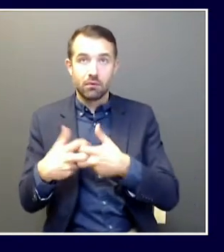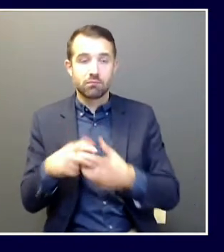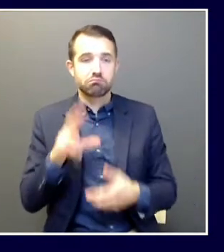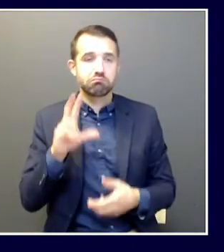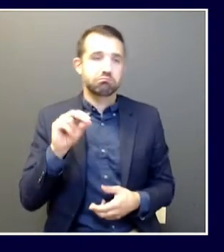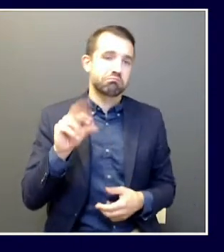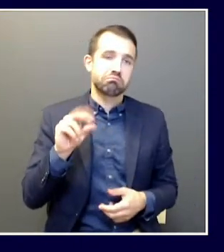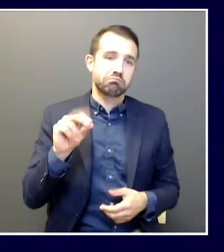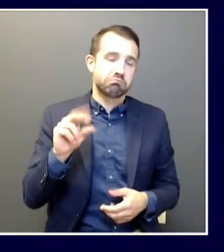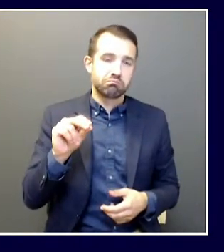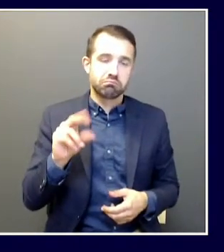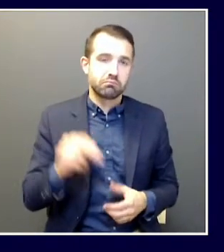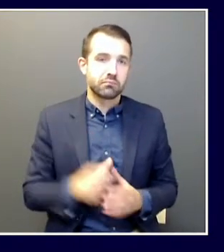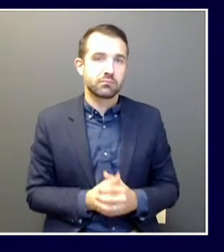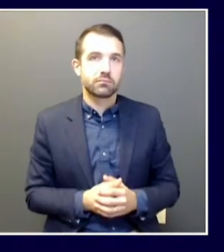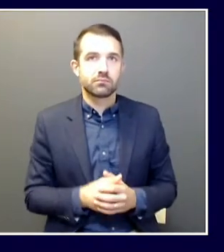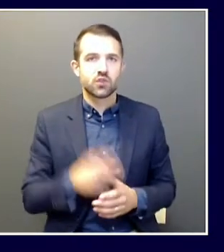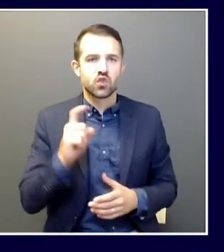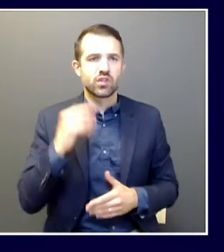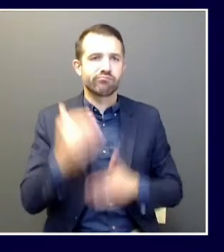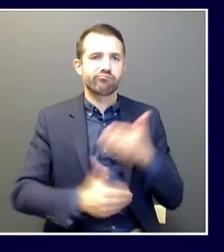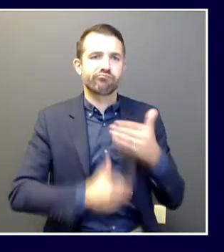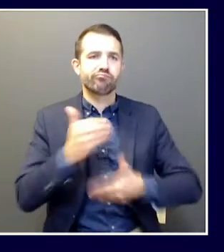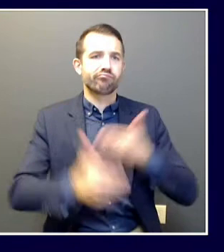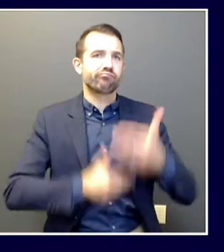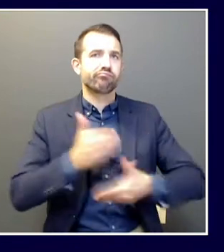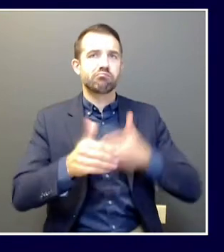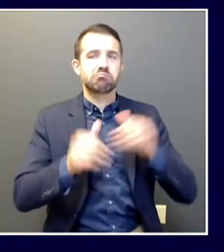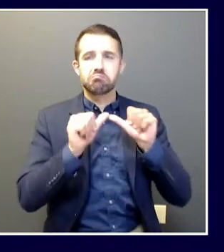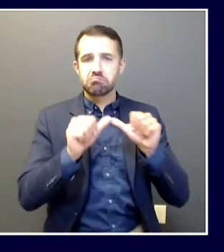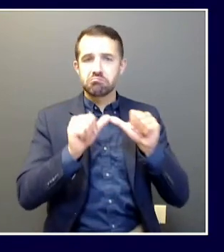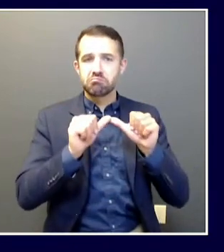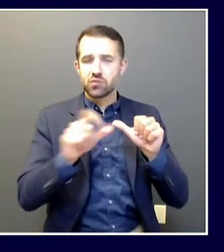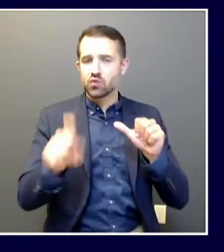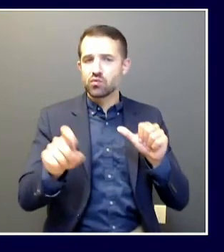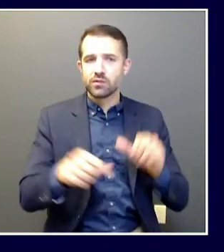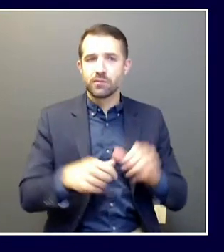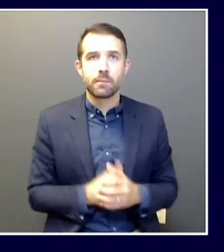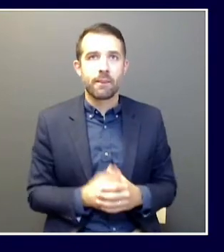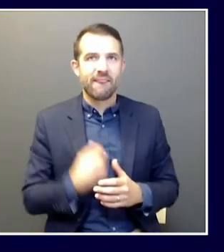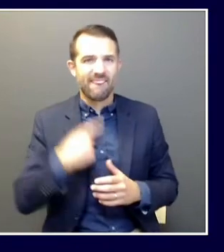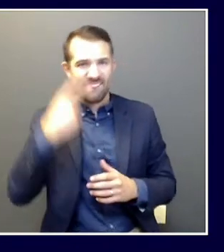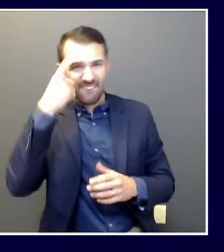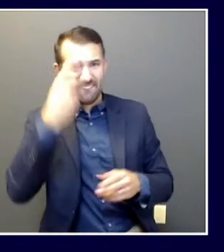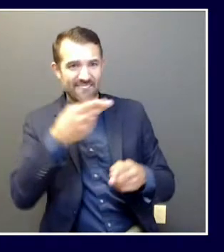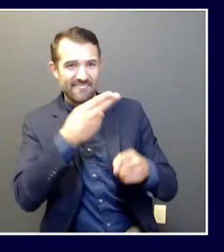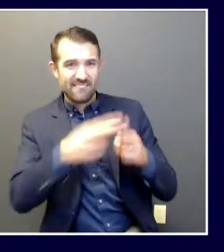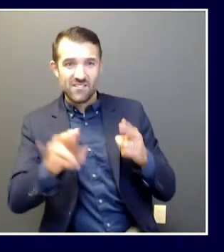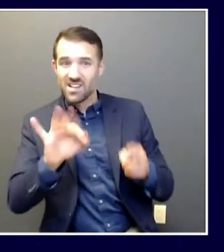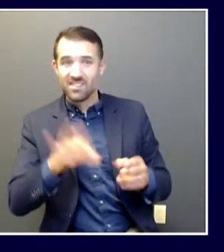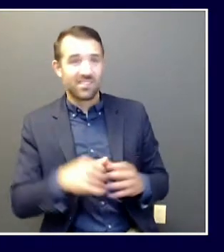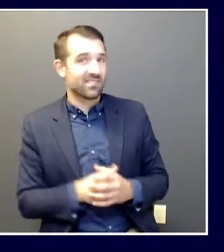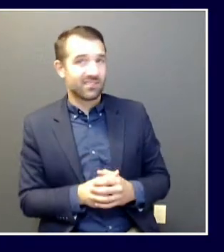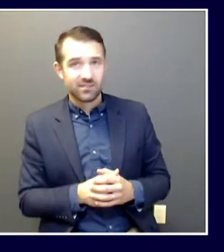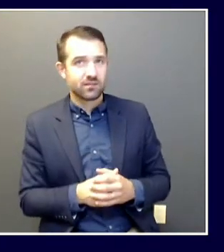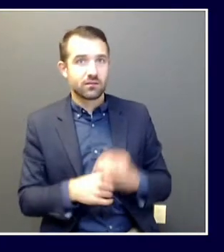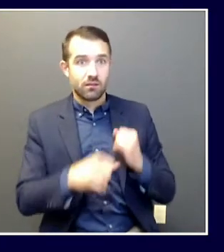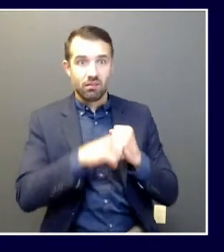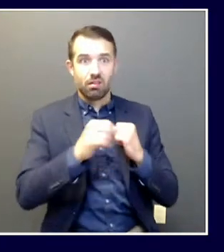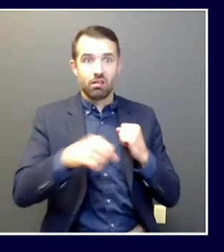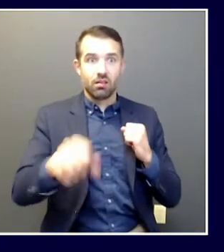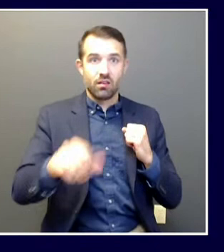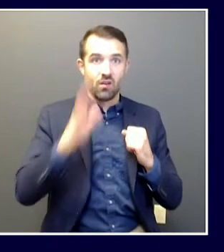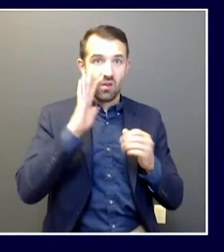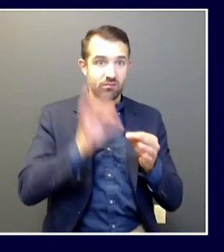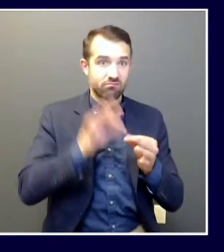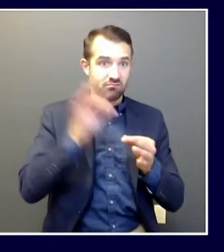disruption across the state. Okay, and I think this is a quick question. If not, we can put it off till next time. But Dr. Shah, I think this is more